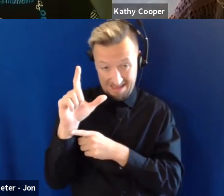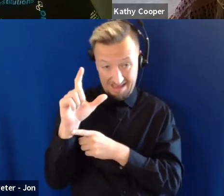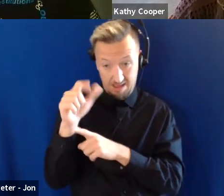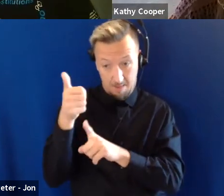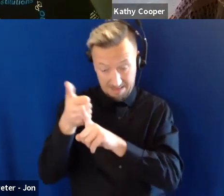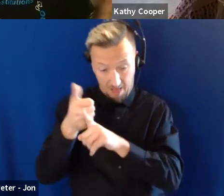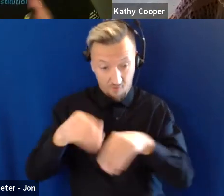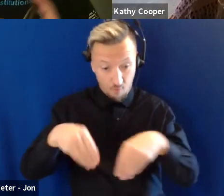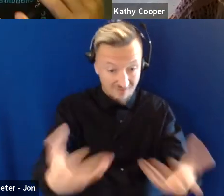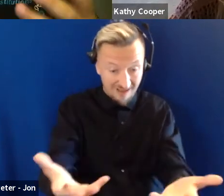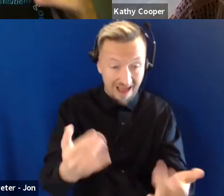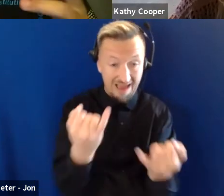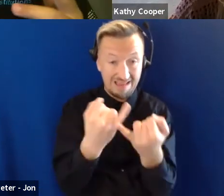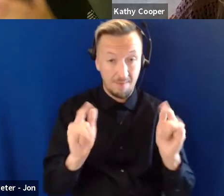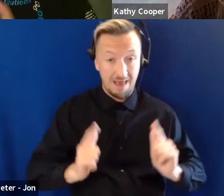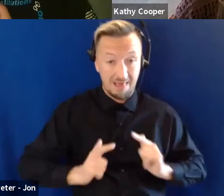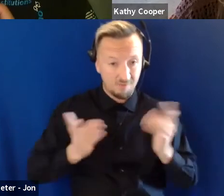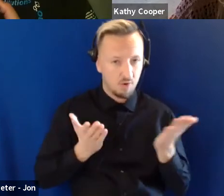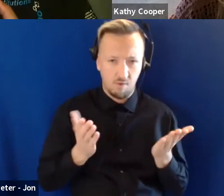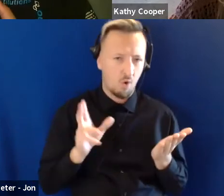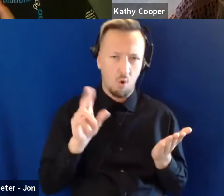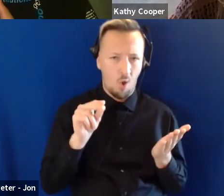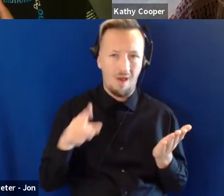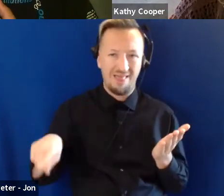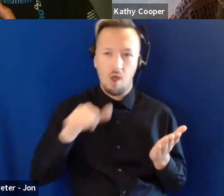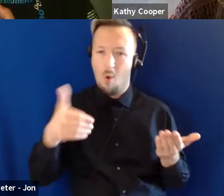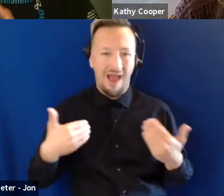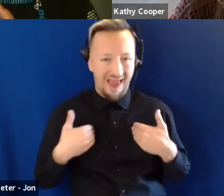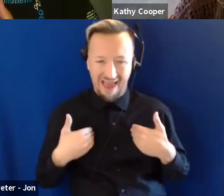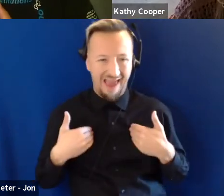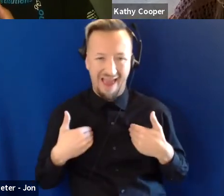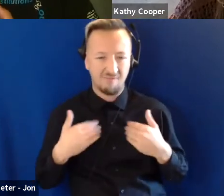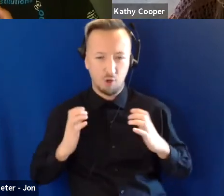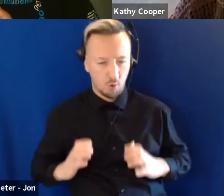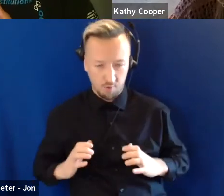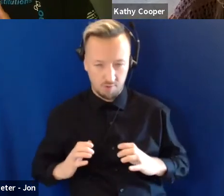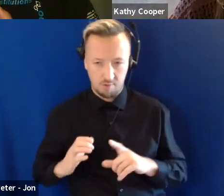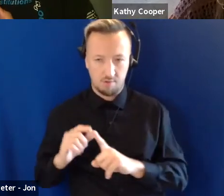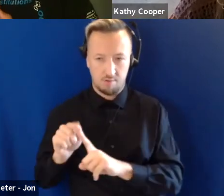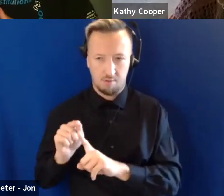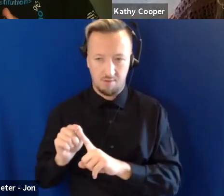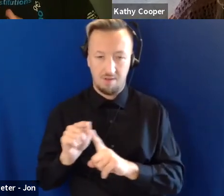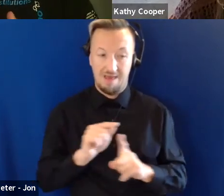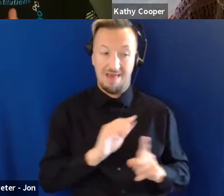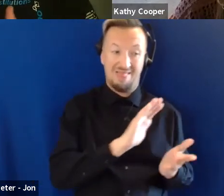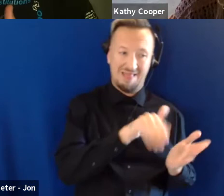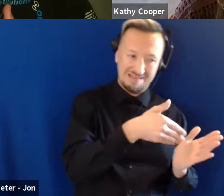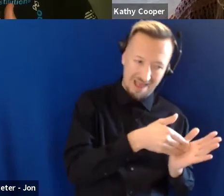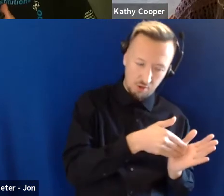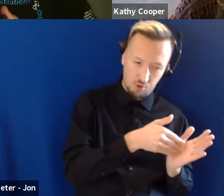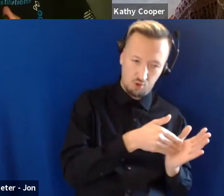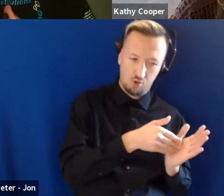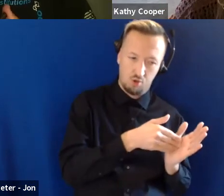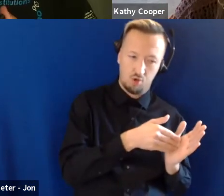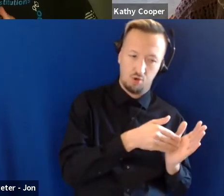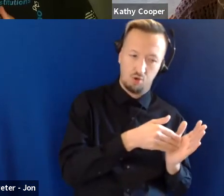have consumers, right? They don't have, quote unquote, public. And so really it is dependent upon the centers to regard their role